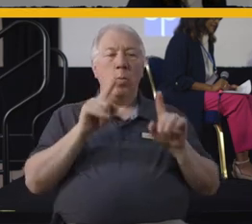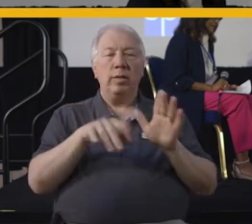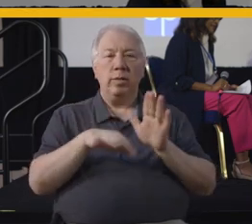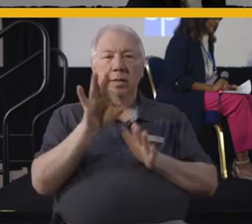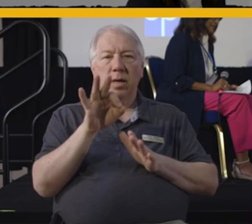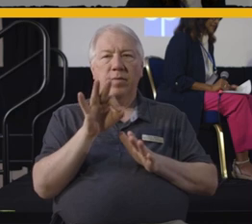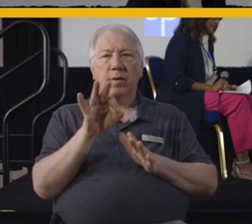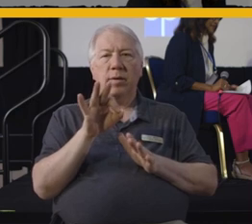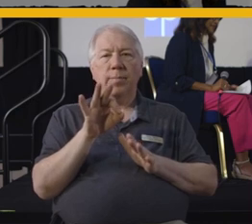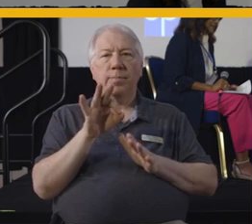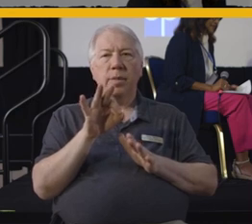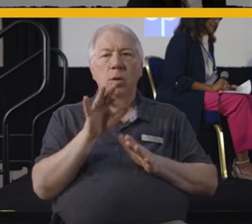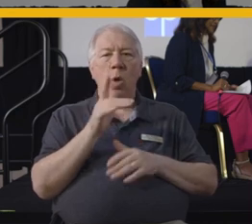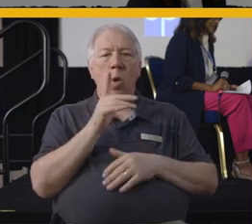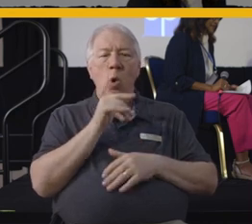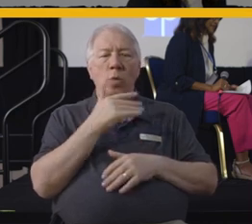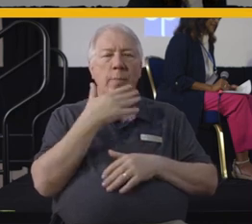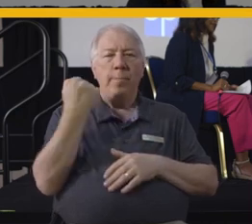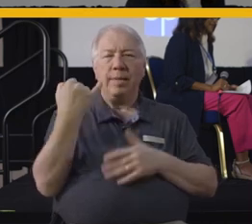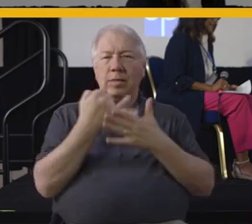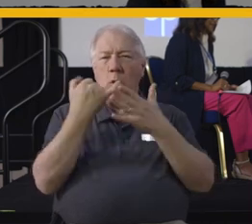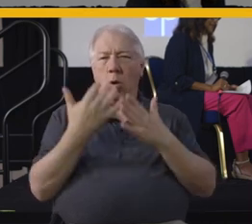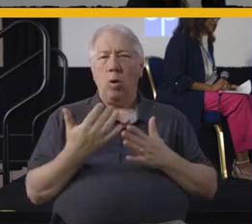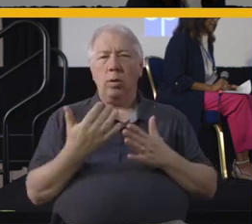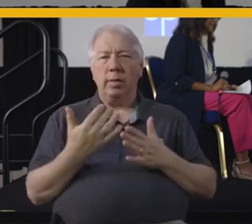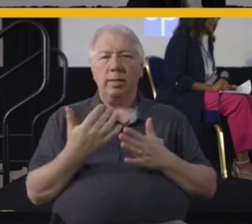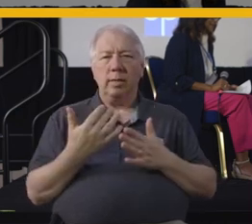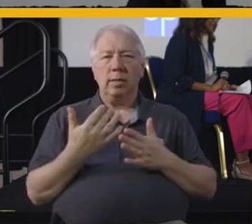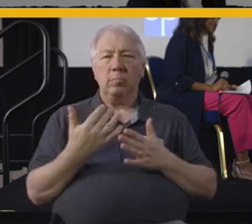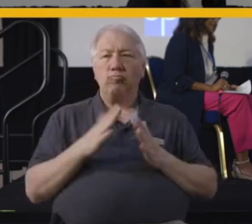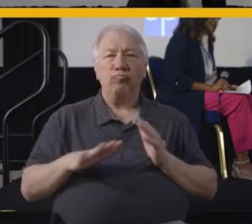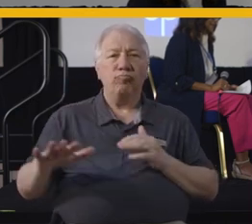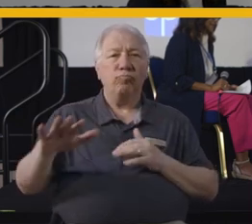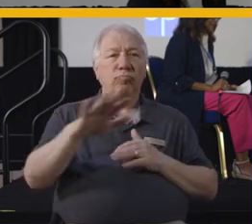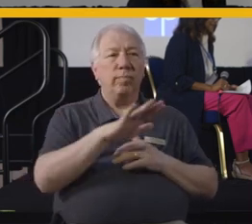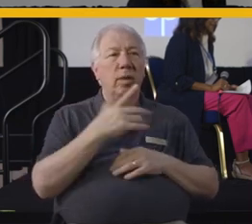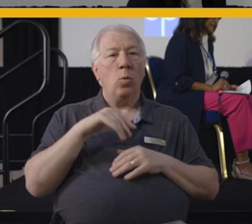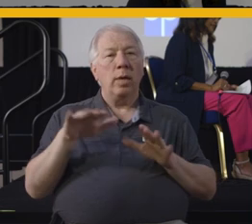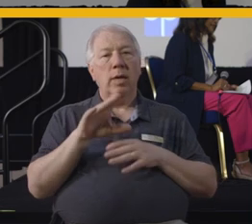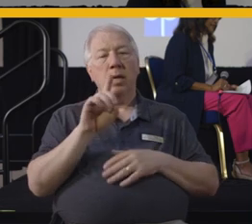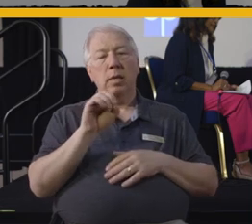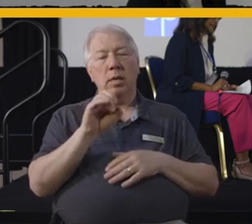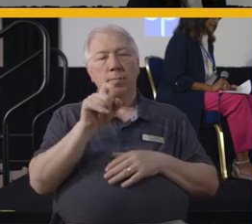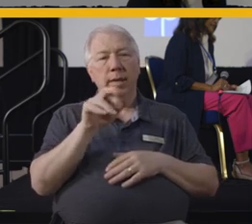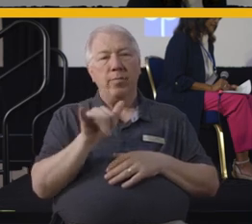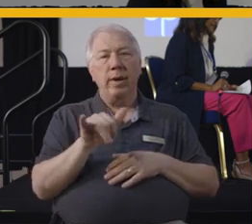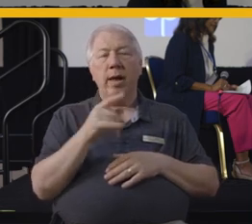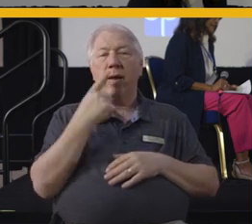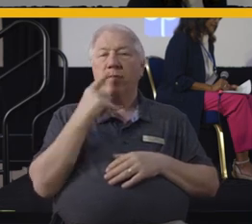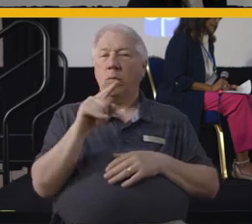discover who were the best artists in the country. And so we did a documentary on that